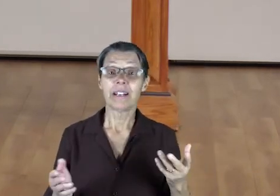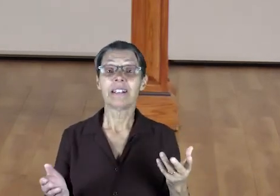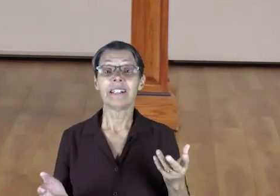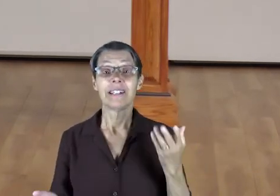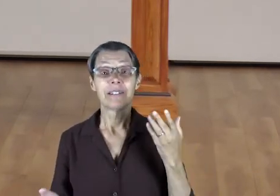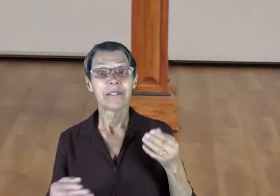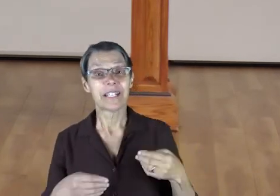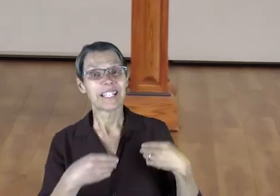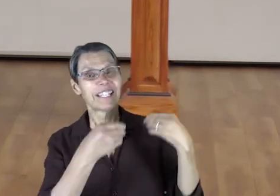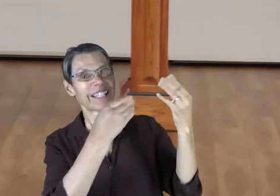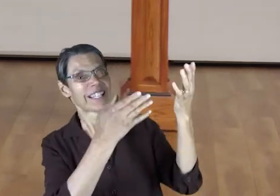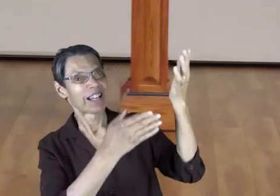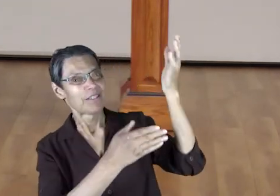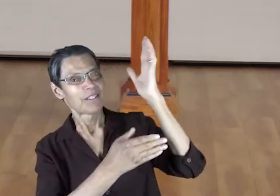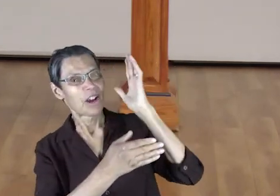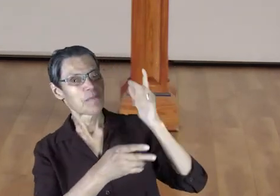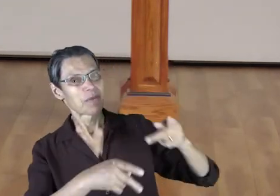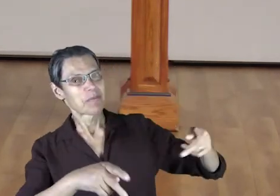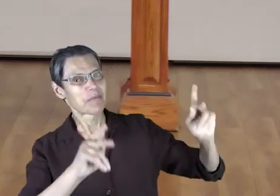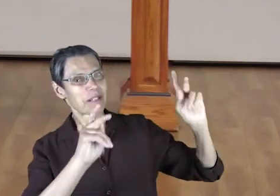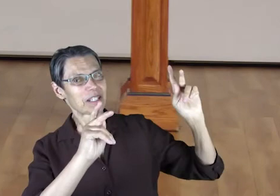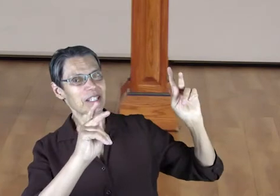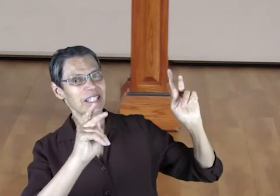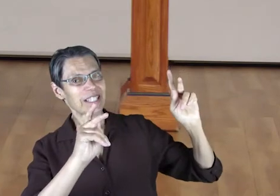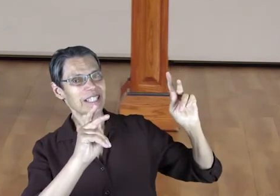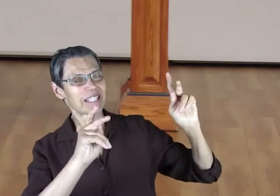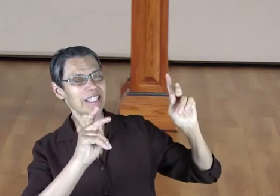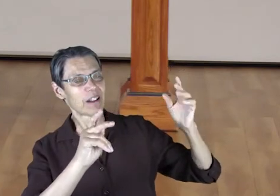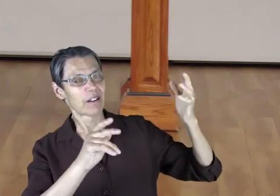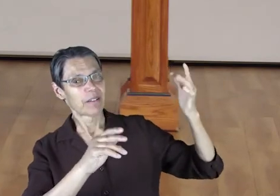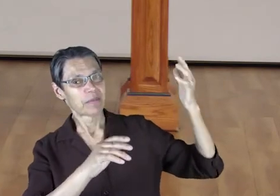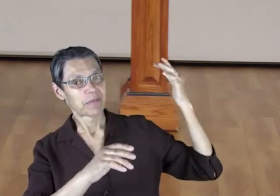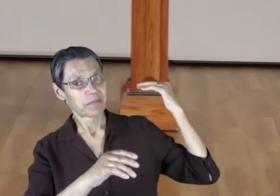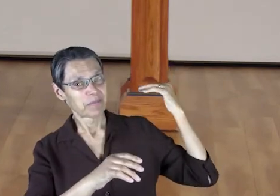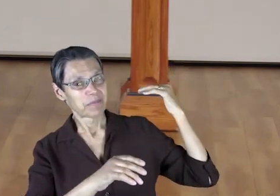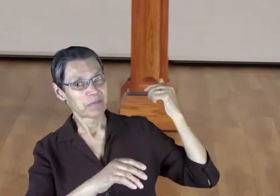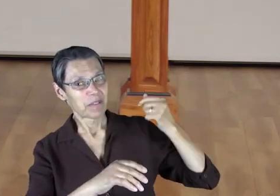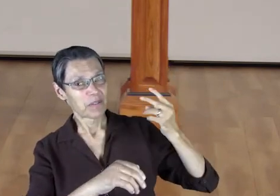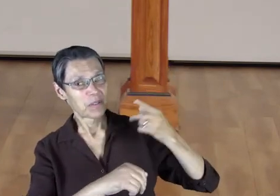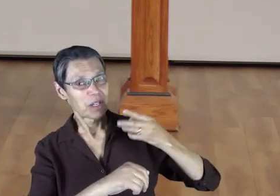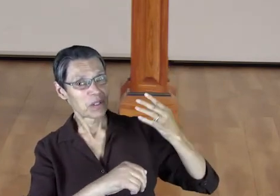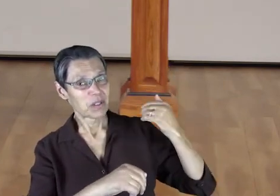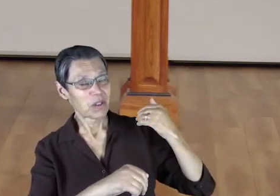Maybe it happened when we gave God the floor a few days earlier.